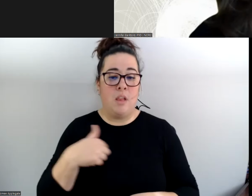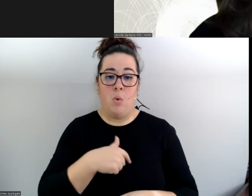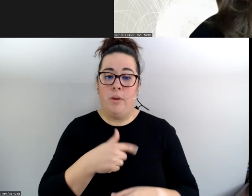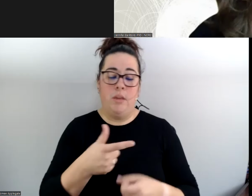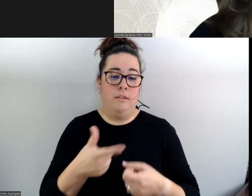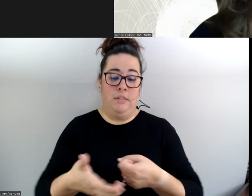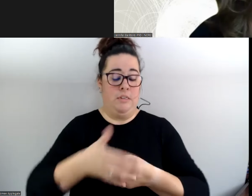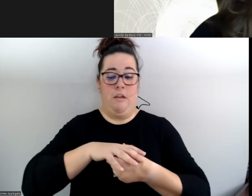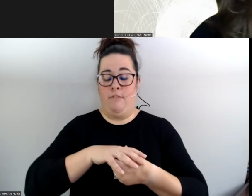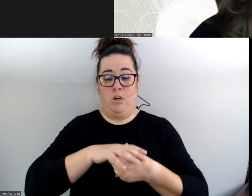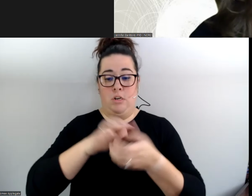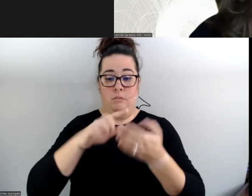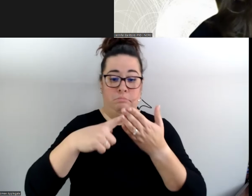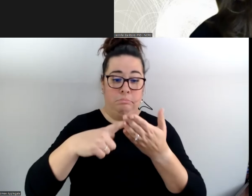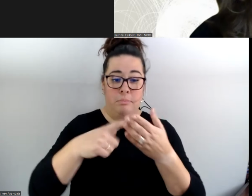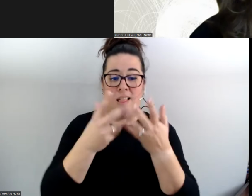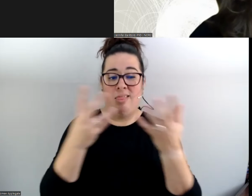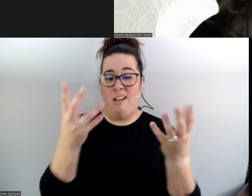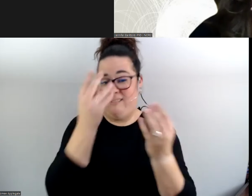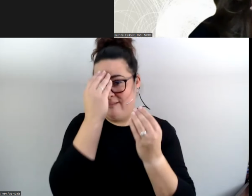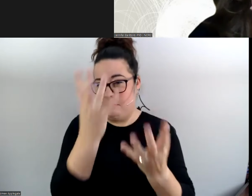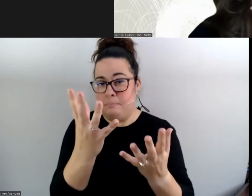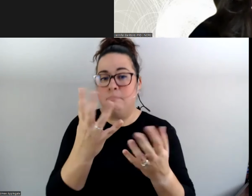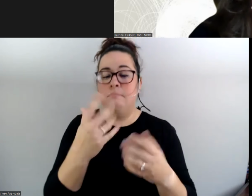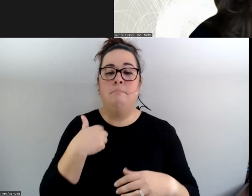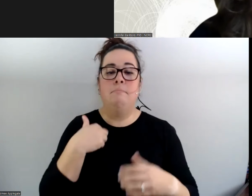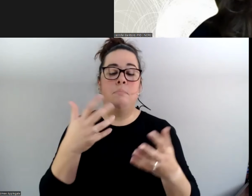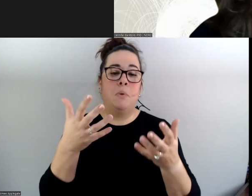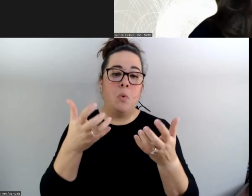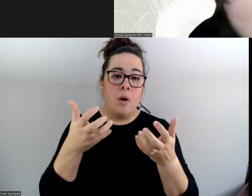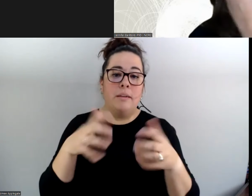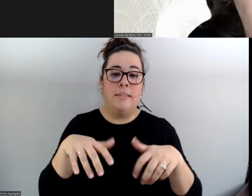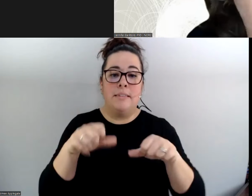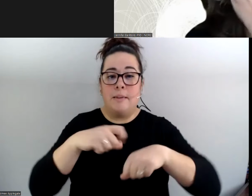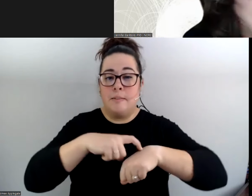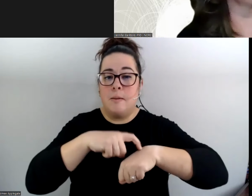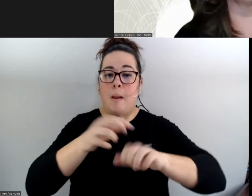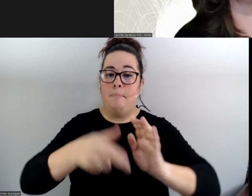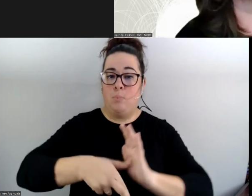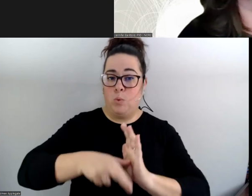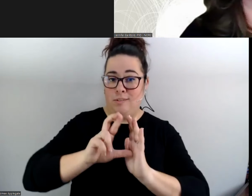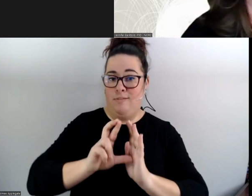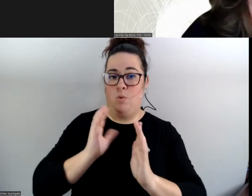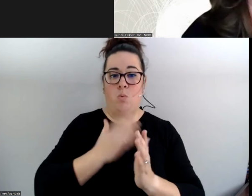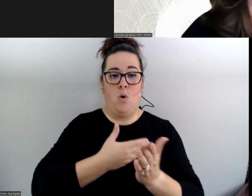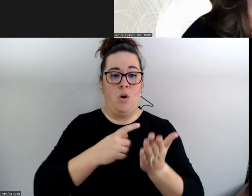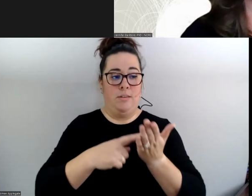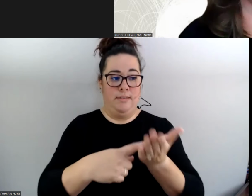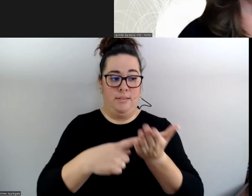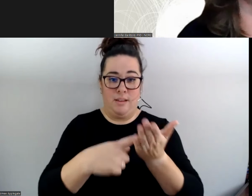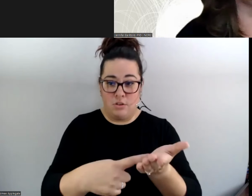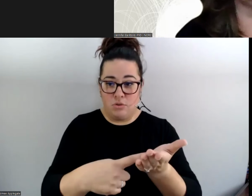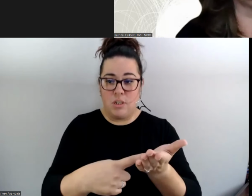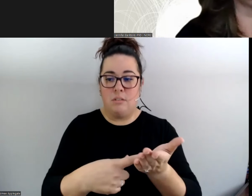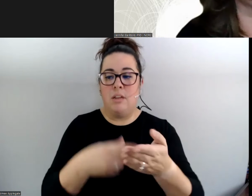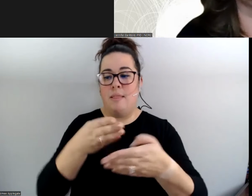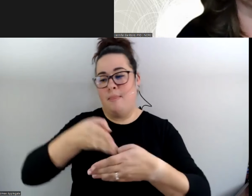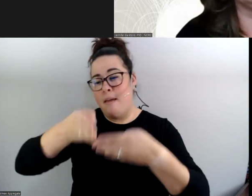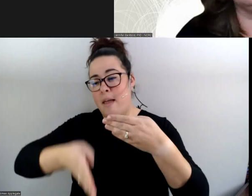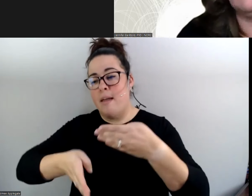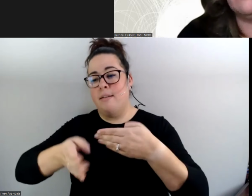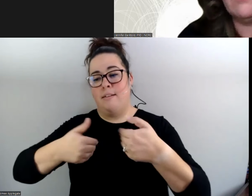during this segment, so I just wanted to take some time to briefly recap our discussion, and then we have some time at the end if you guys